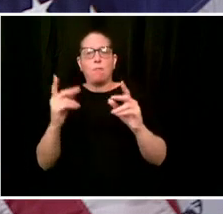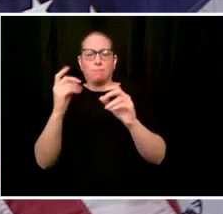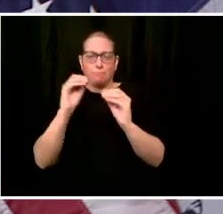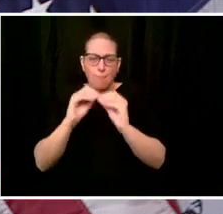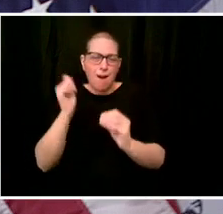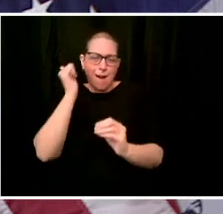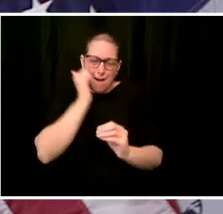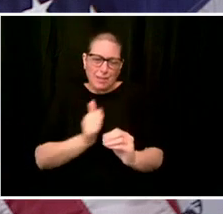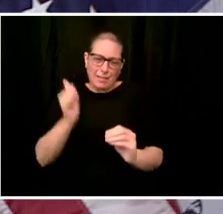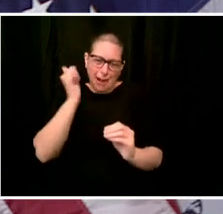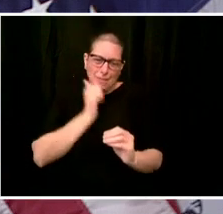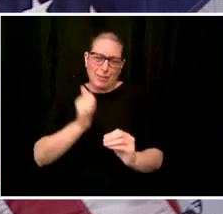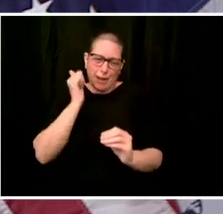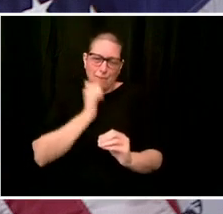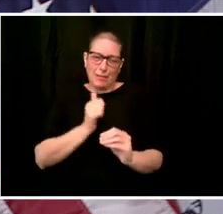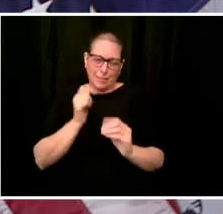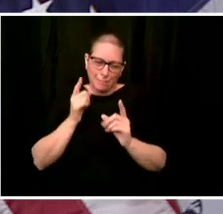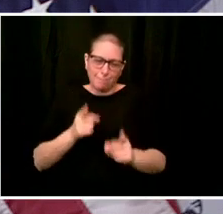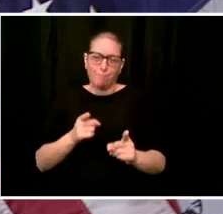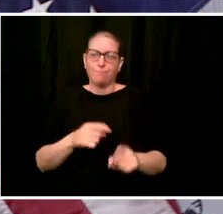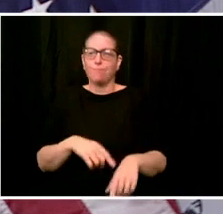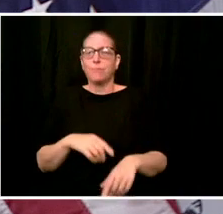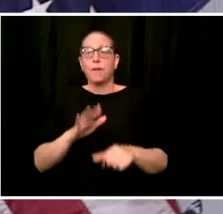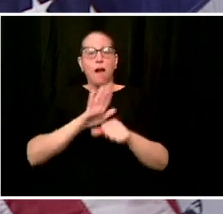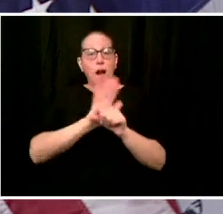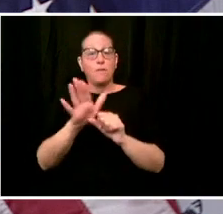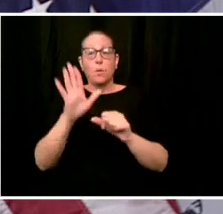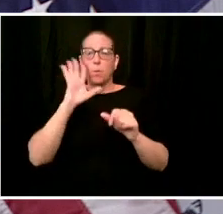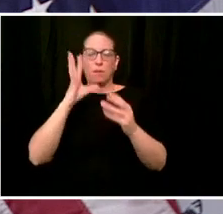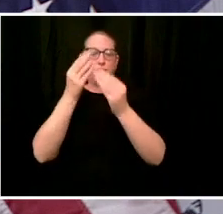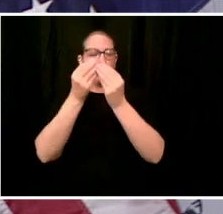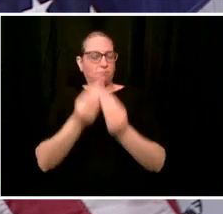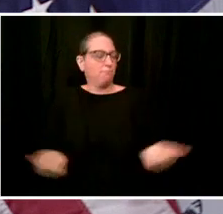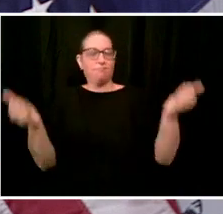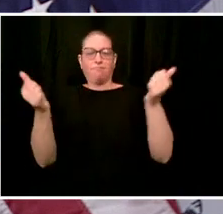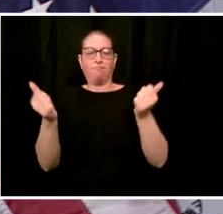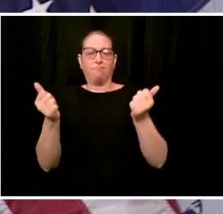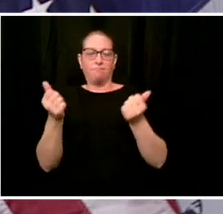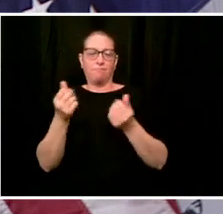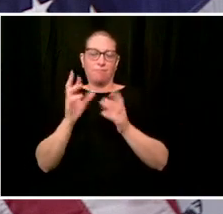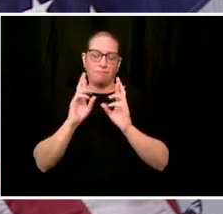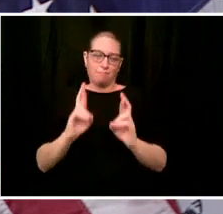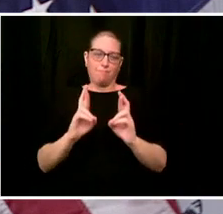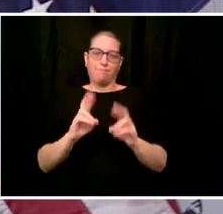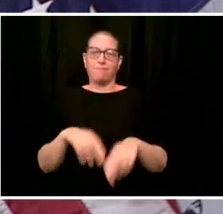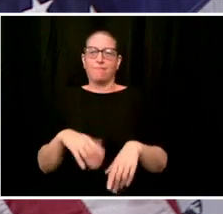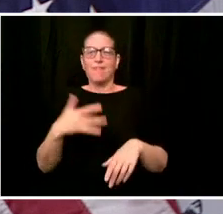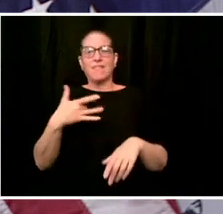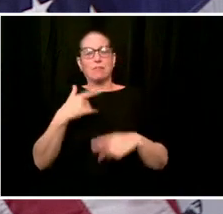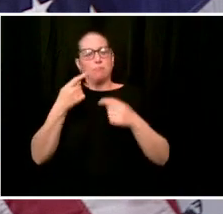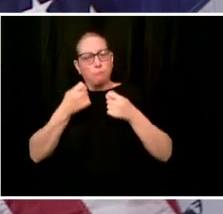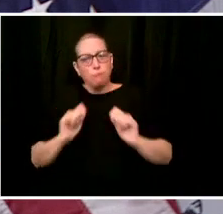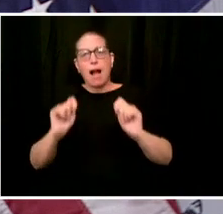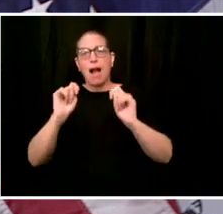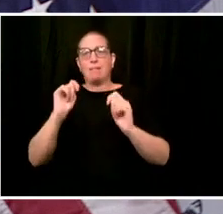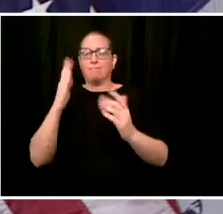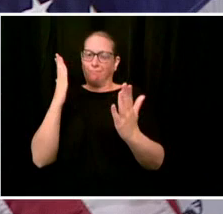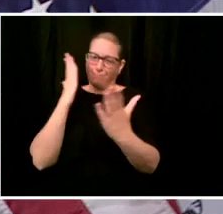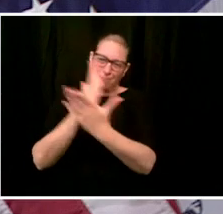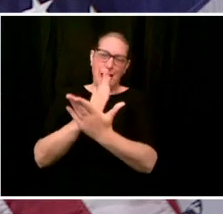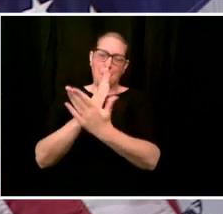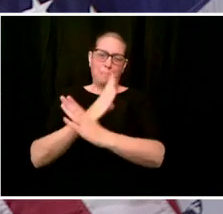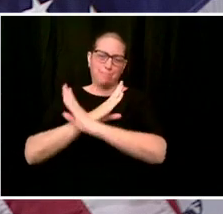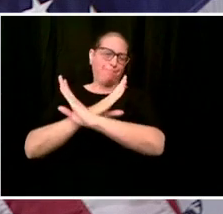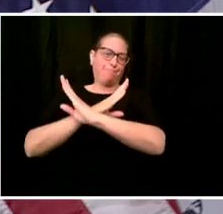want to do. Cut off its ability to grow, continue to constrain it, continue to squeeze it, continue to reduce it in this